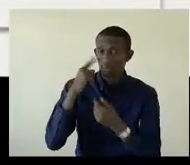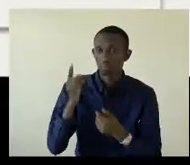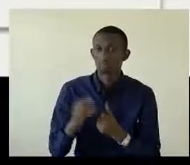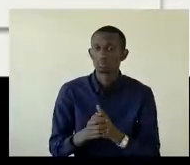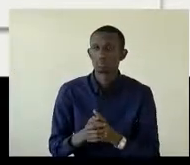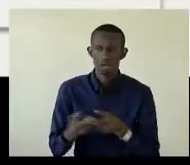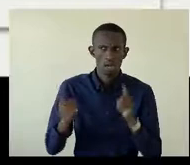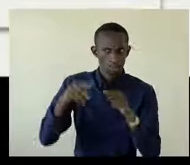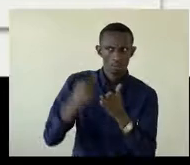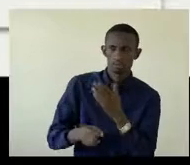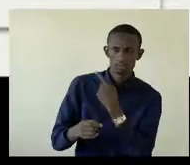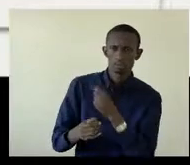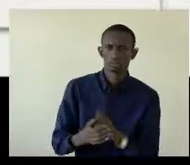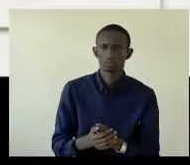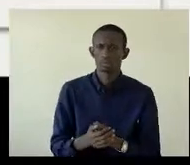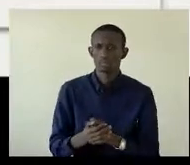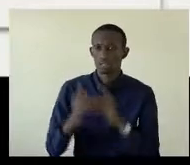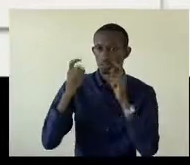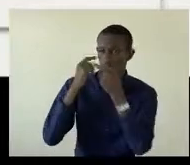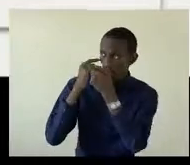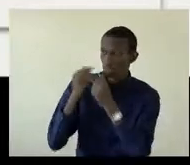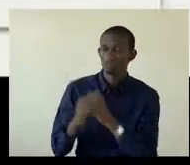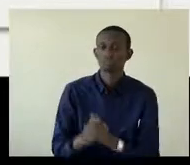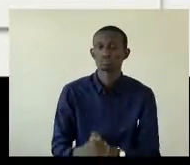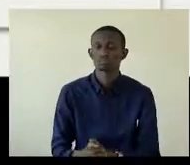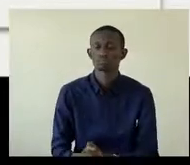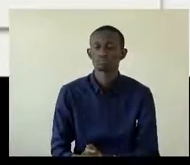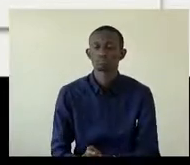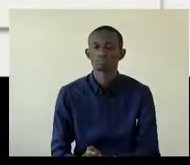exactly happening. The fourth picture, top right,